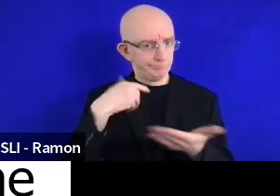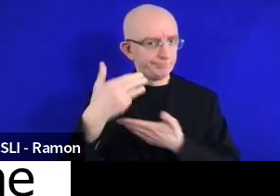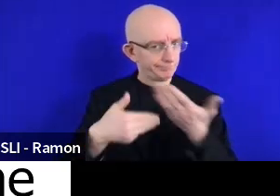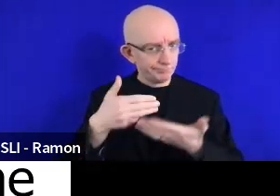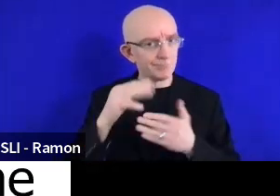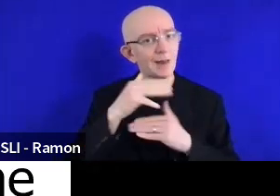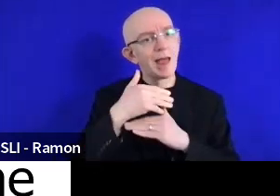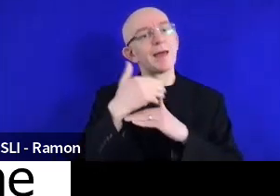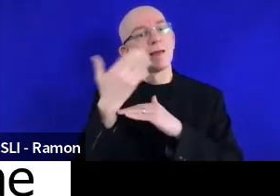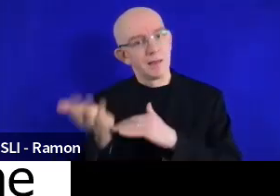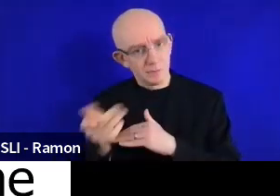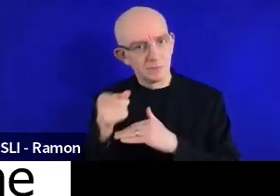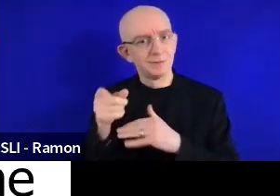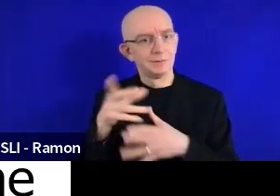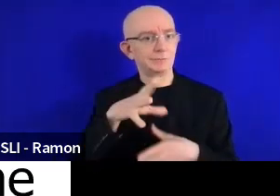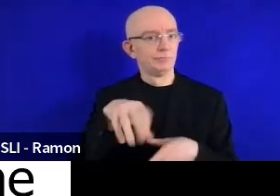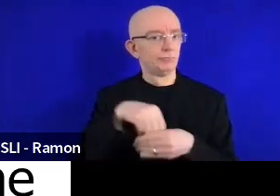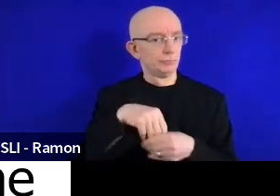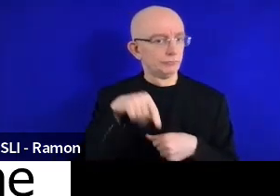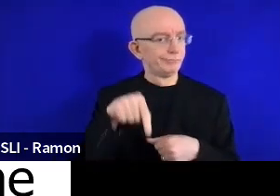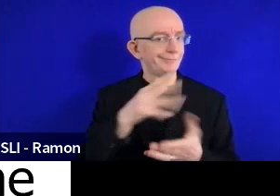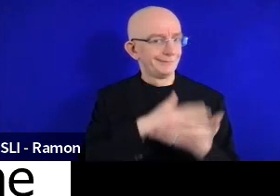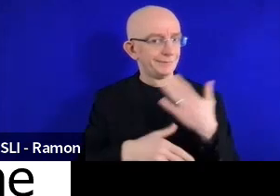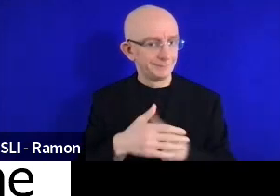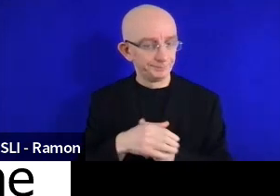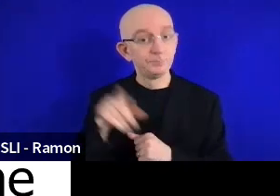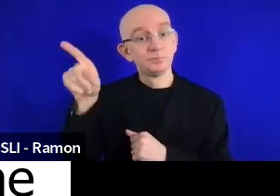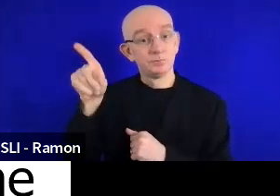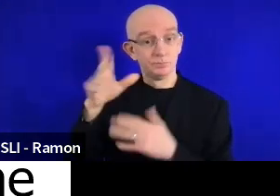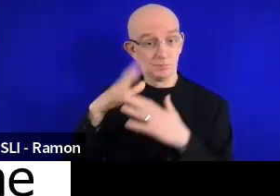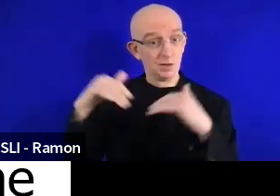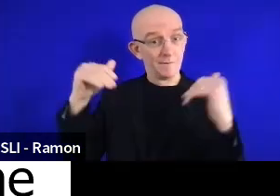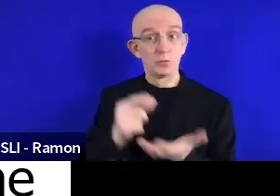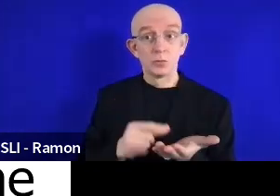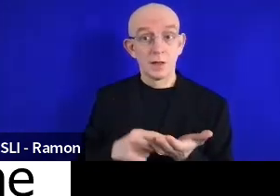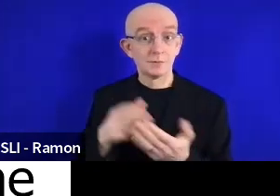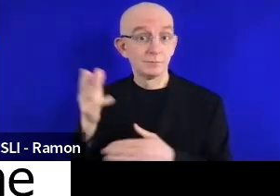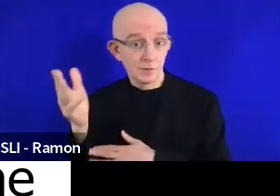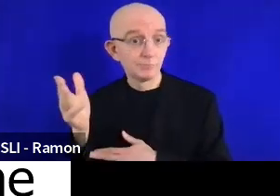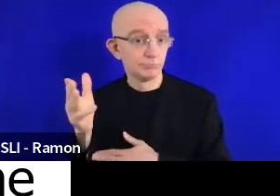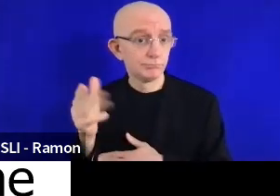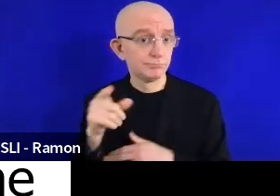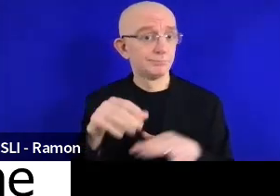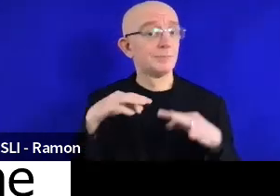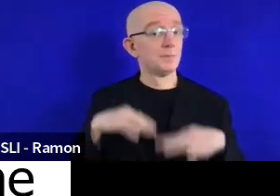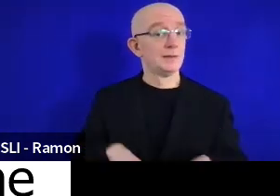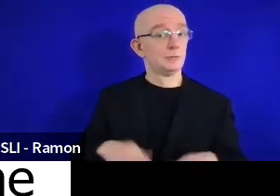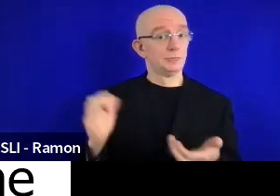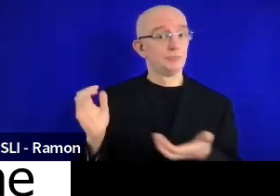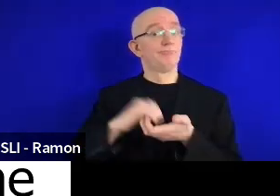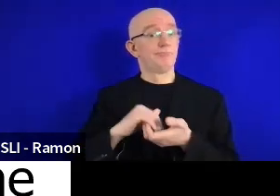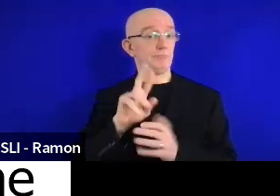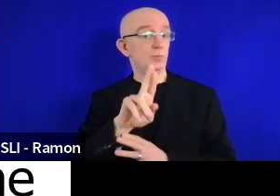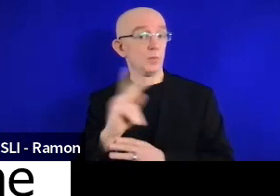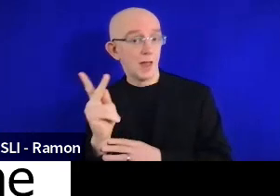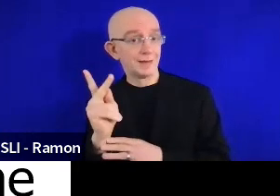now FCDO, and Irish Aid, is implementing and expanding social protection program.